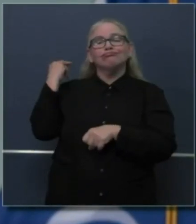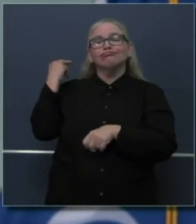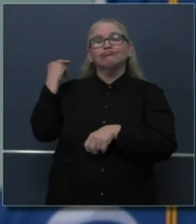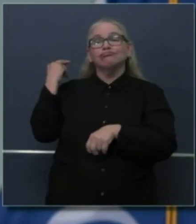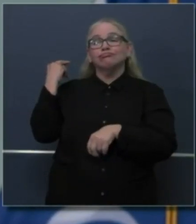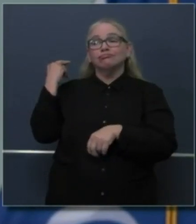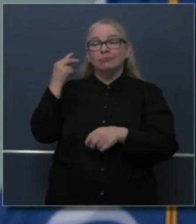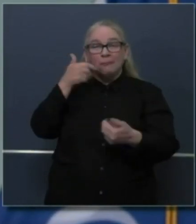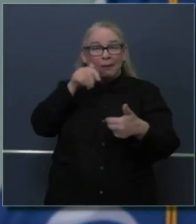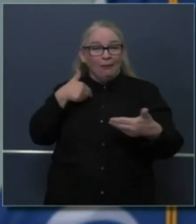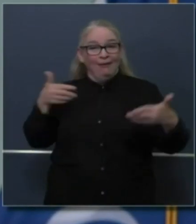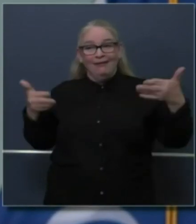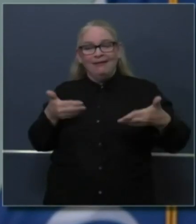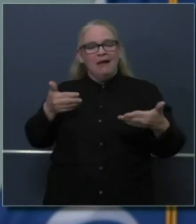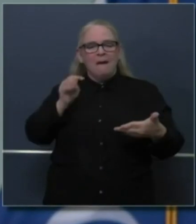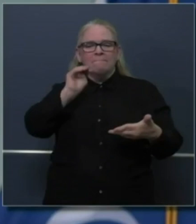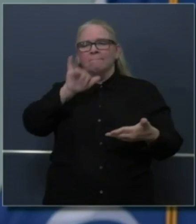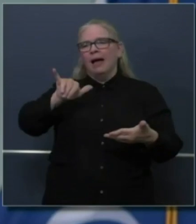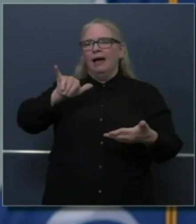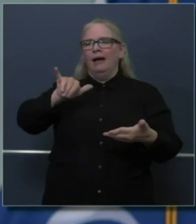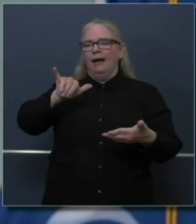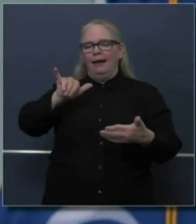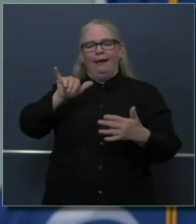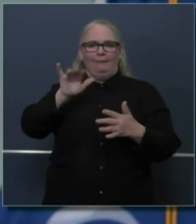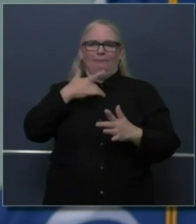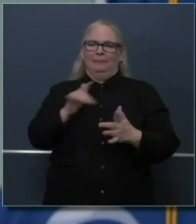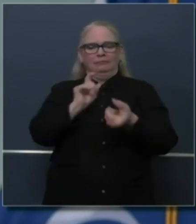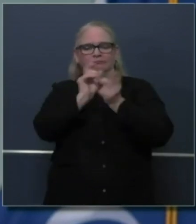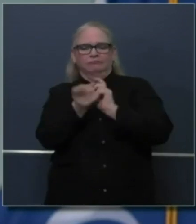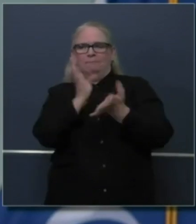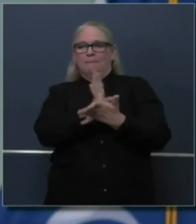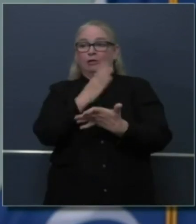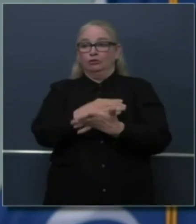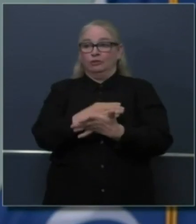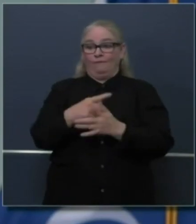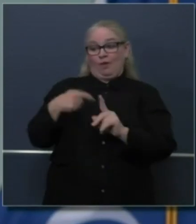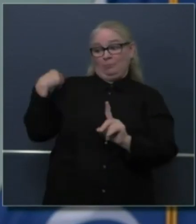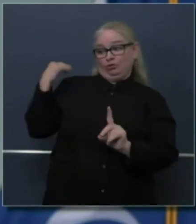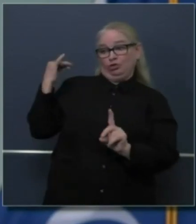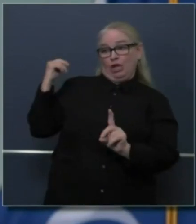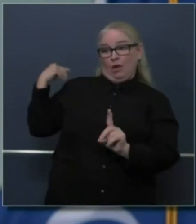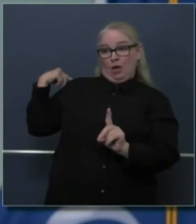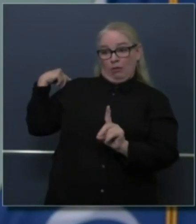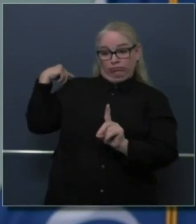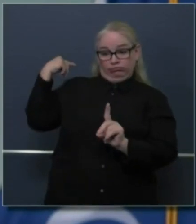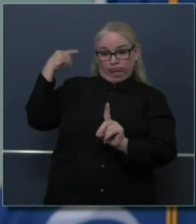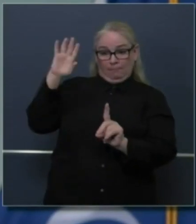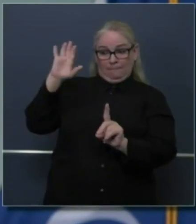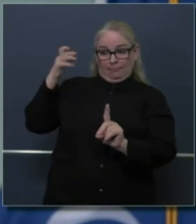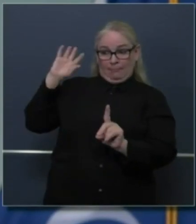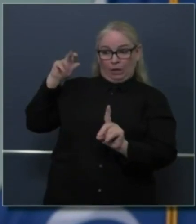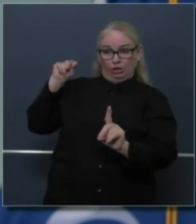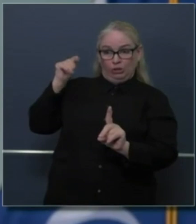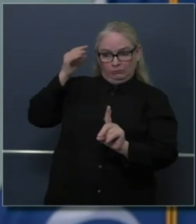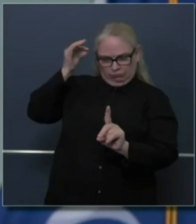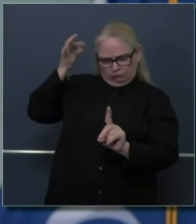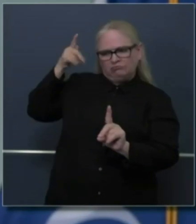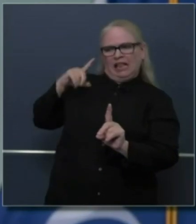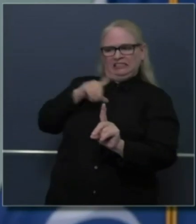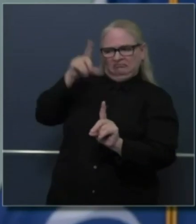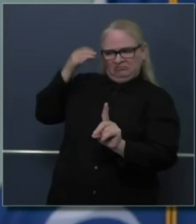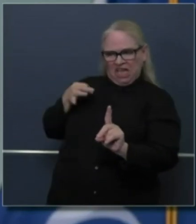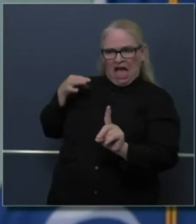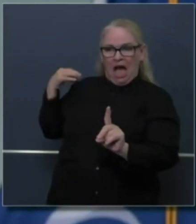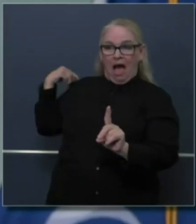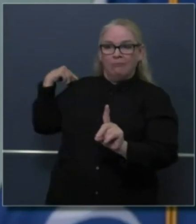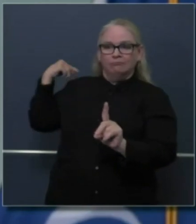May Revise, an update of our January budget projections to the California legislature. Remarkably, a